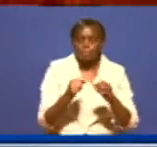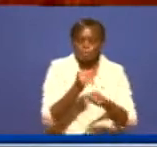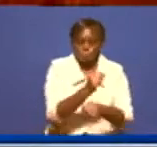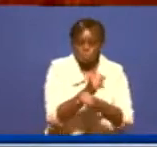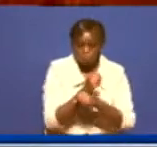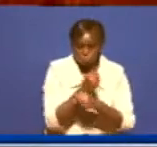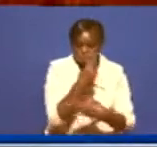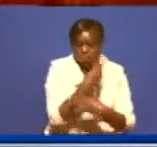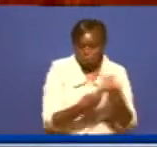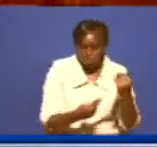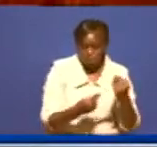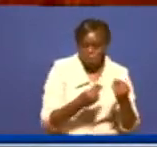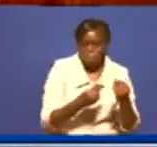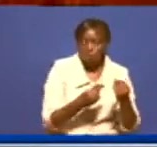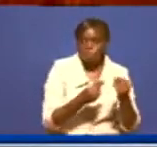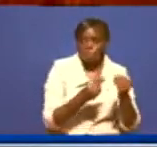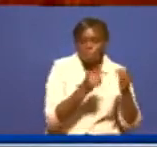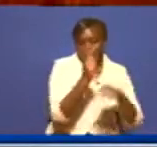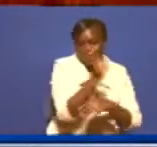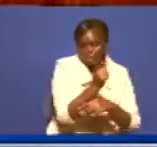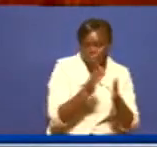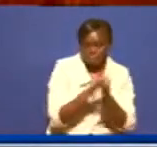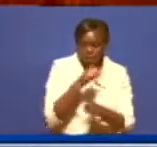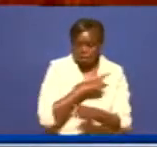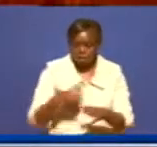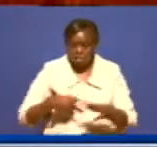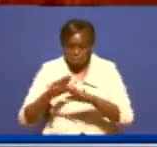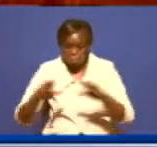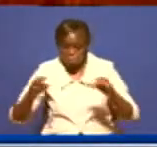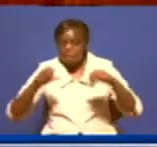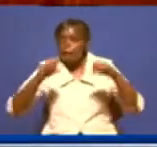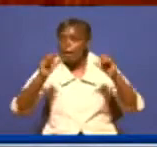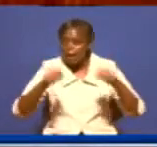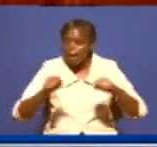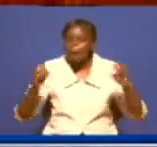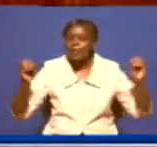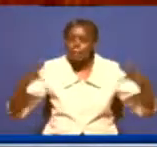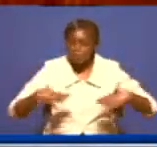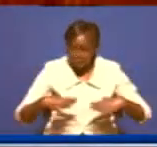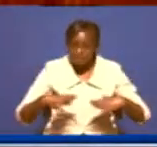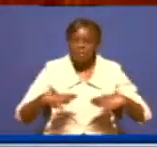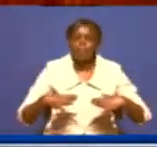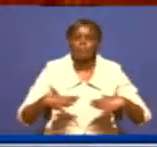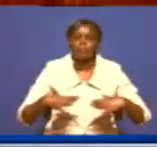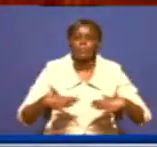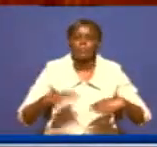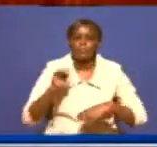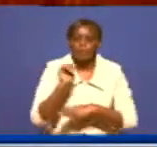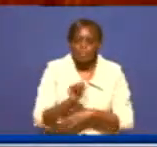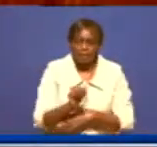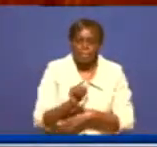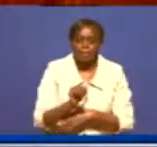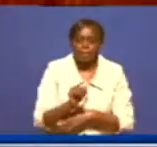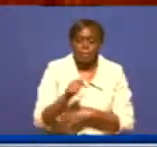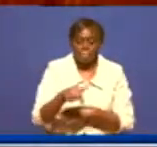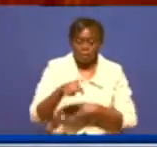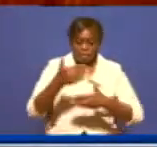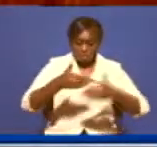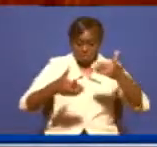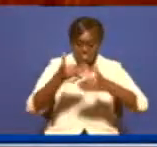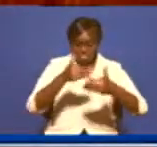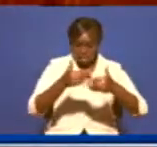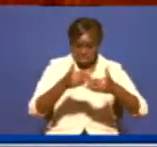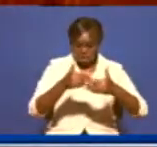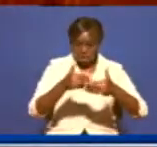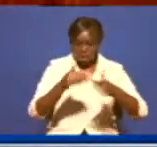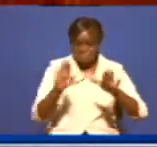the landlord and the tenant, the agreements must be clear from the onset that in this property, there's no